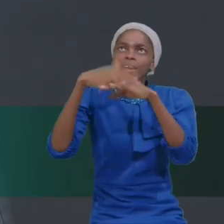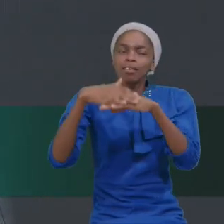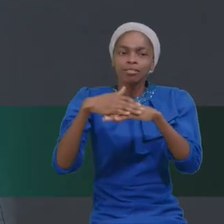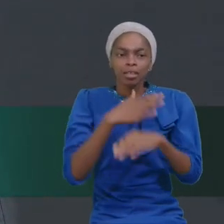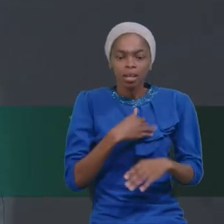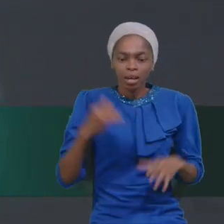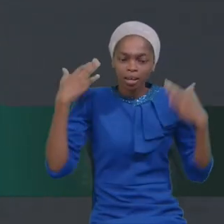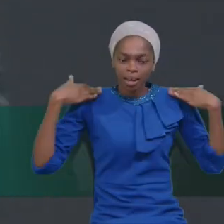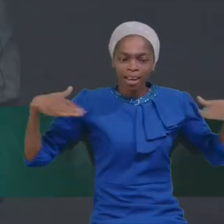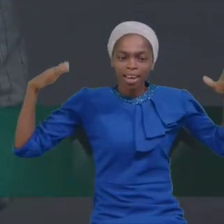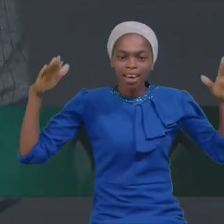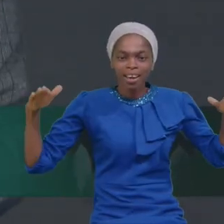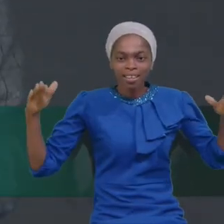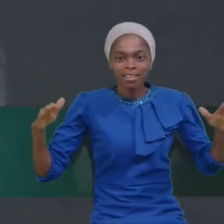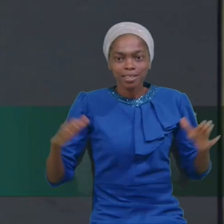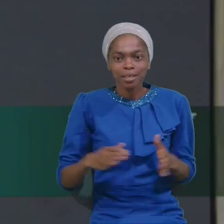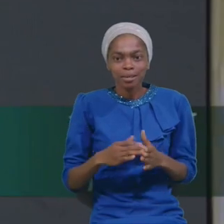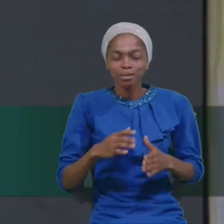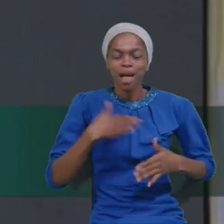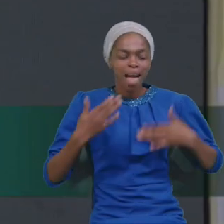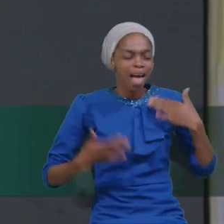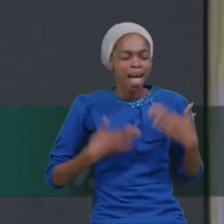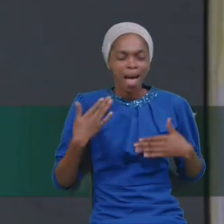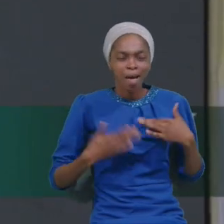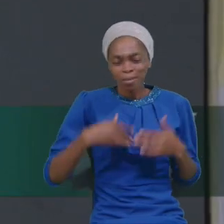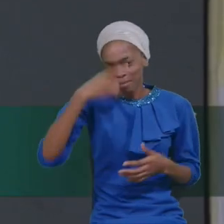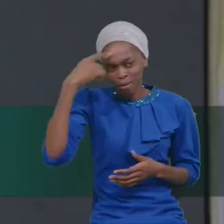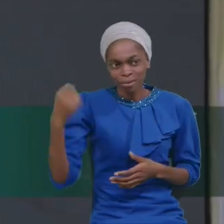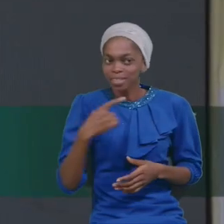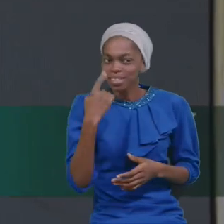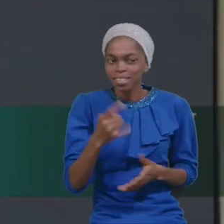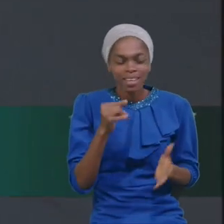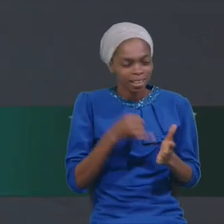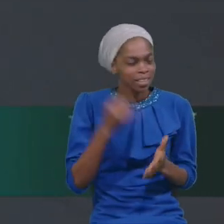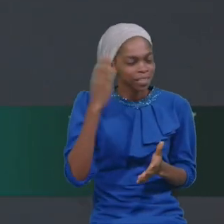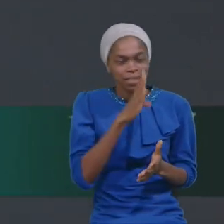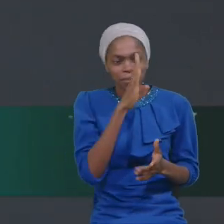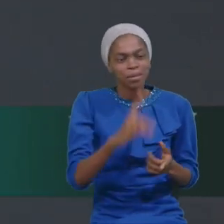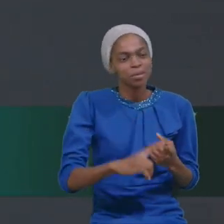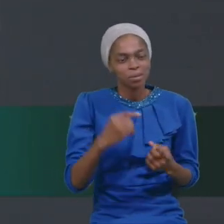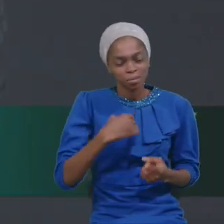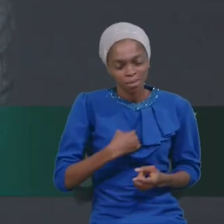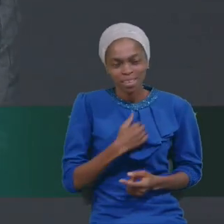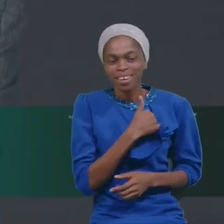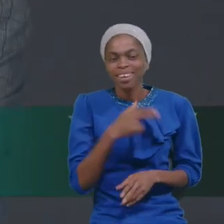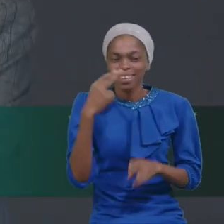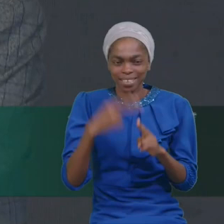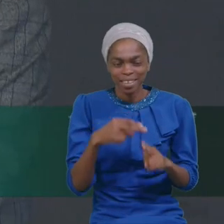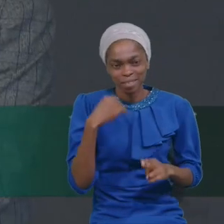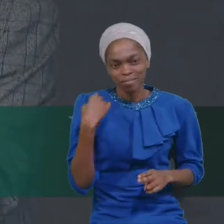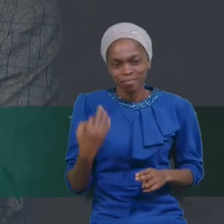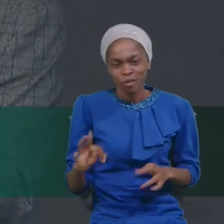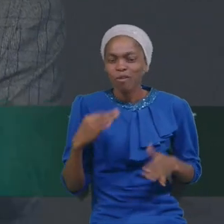be to me a name of joy, a praise, and an honor